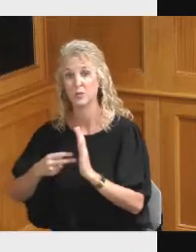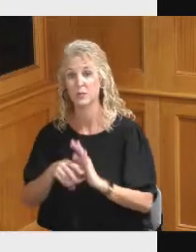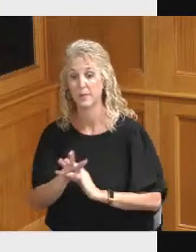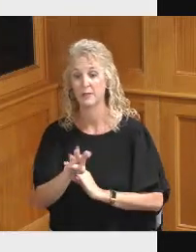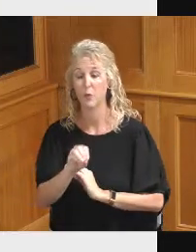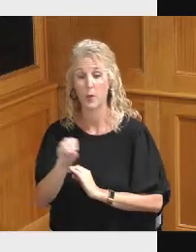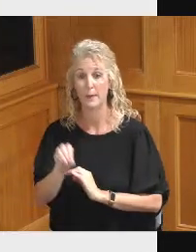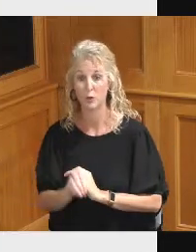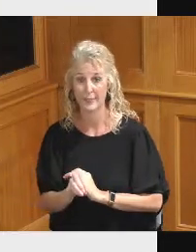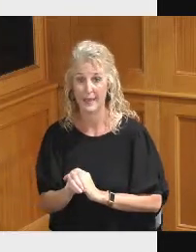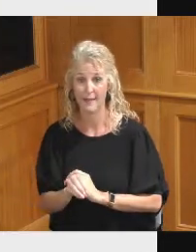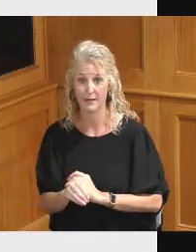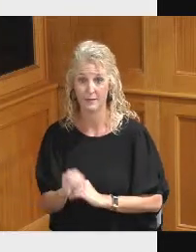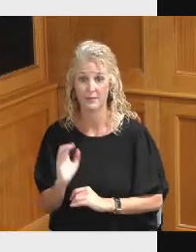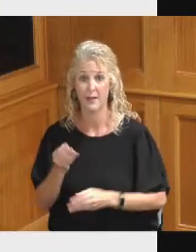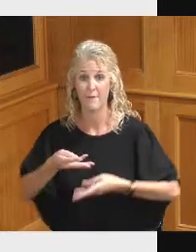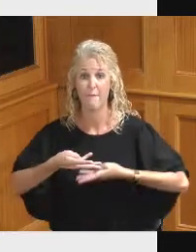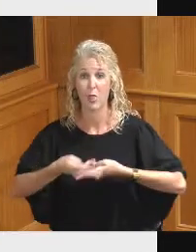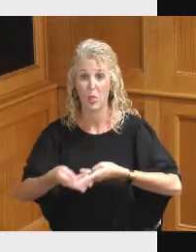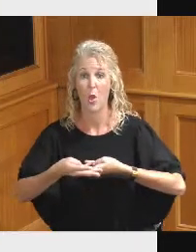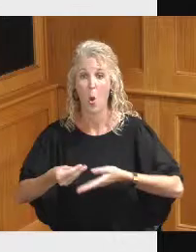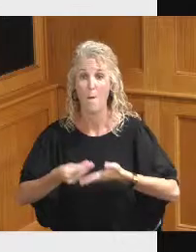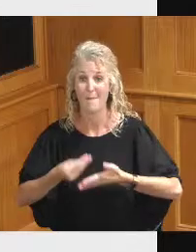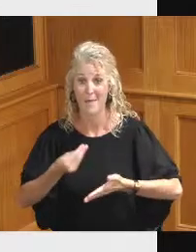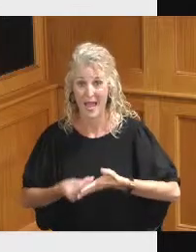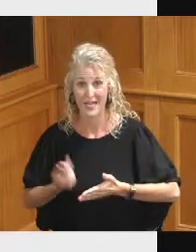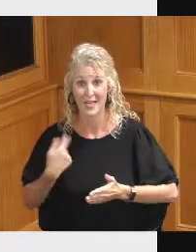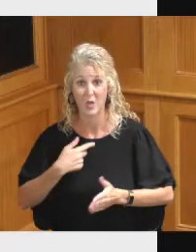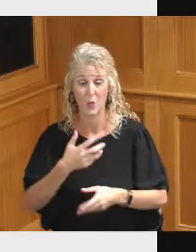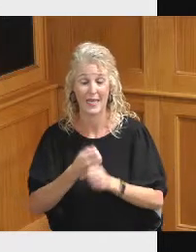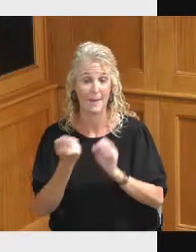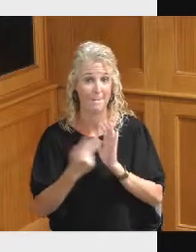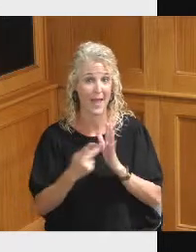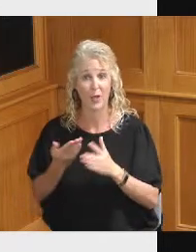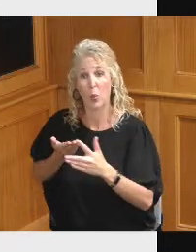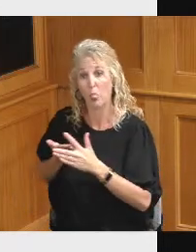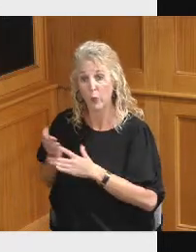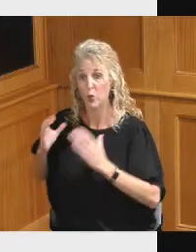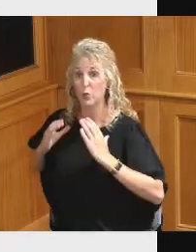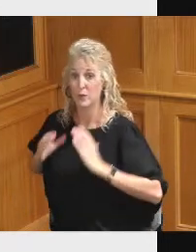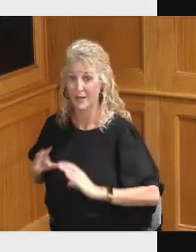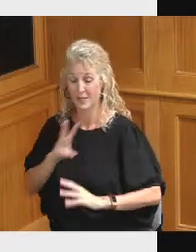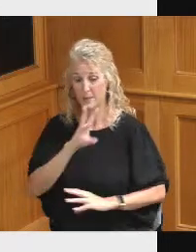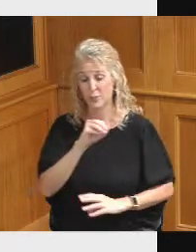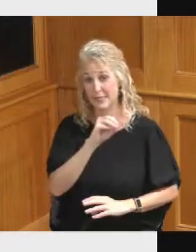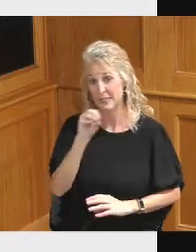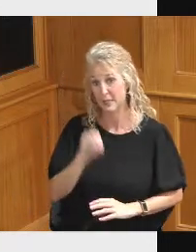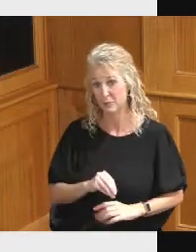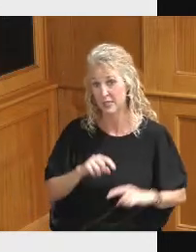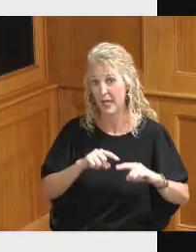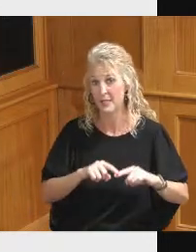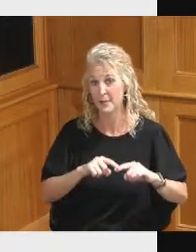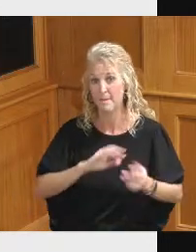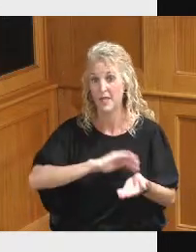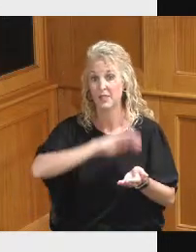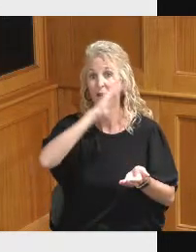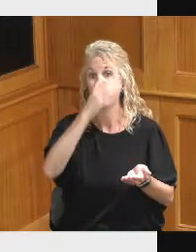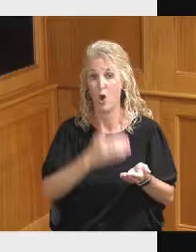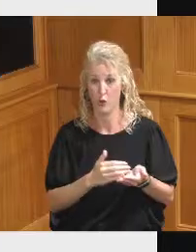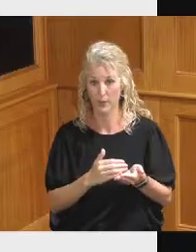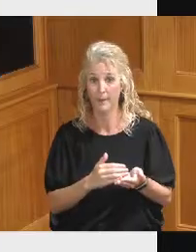of that in the customer component, and we recover 60 of it based on the volume that is coming to